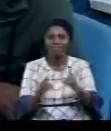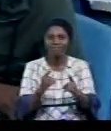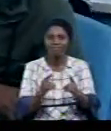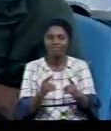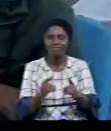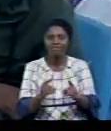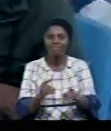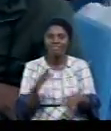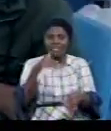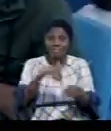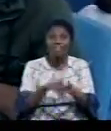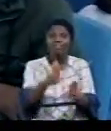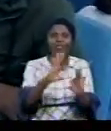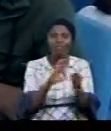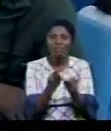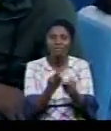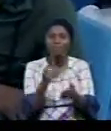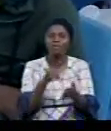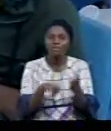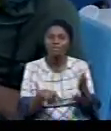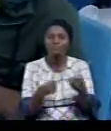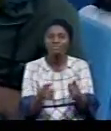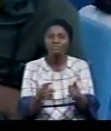in your family, tell me,